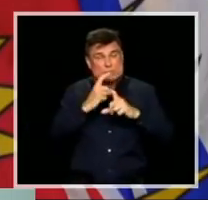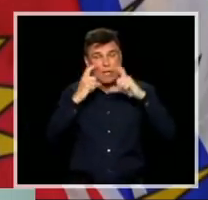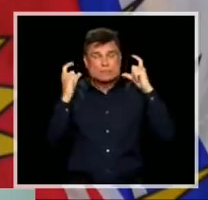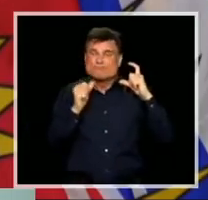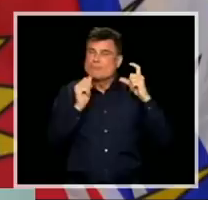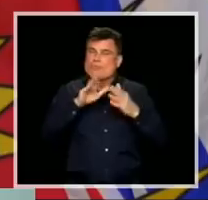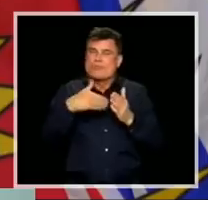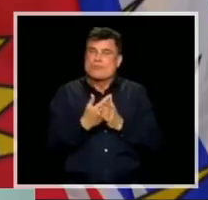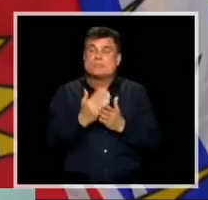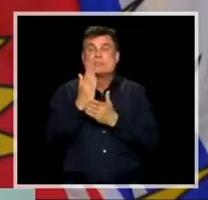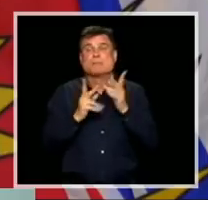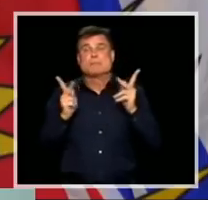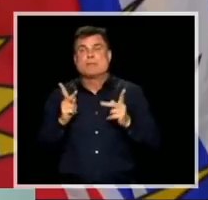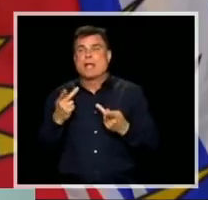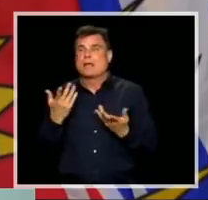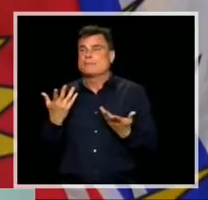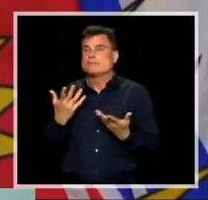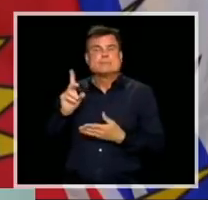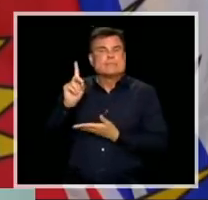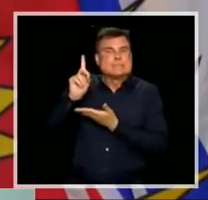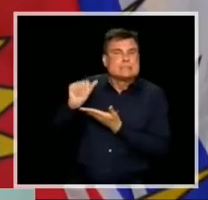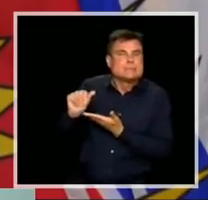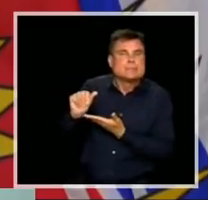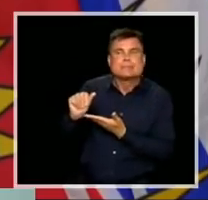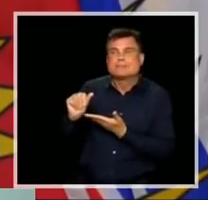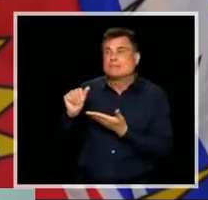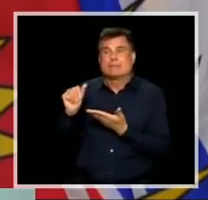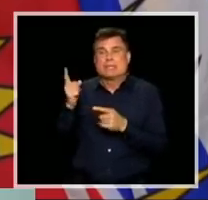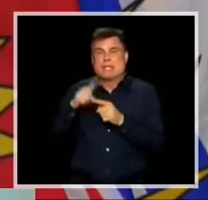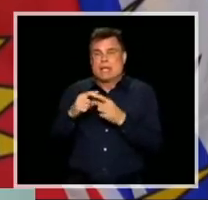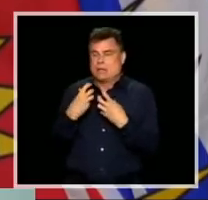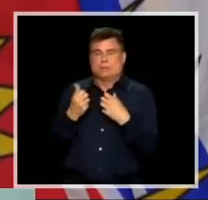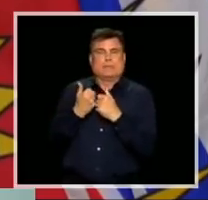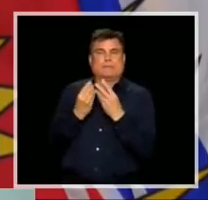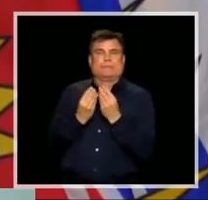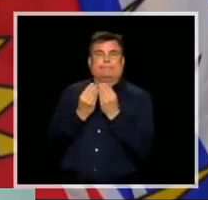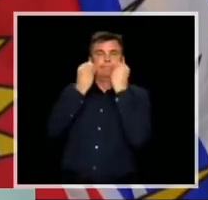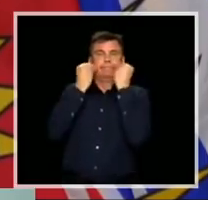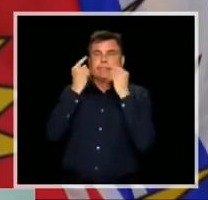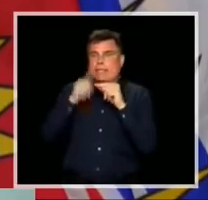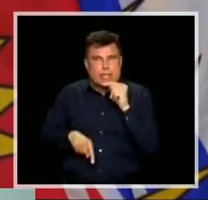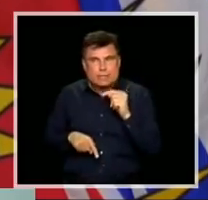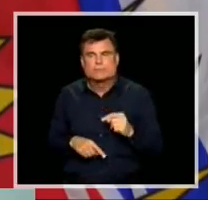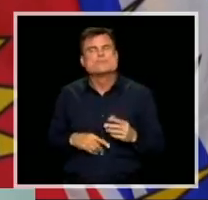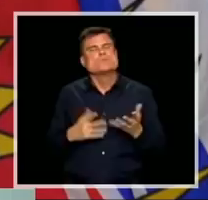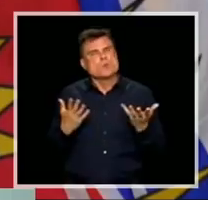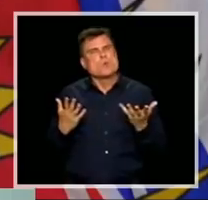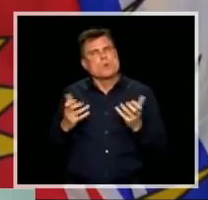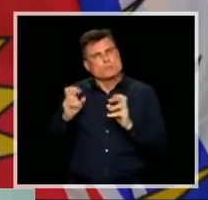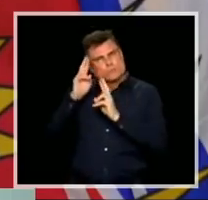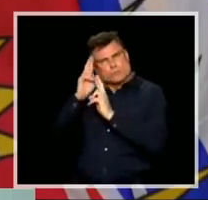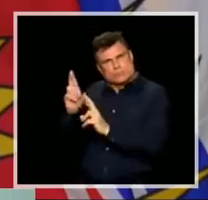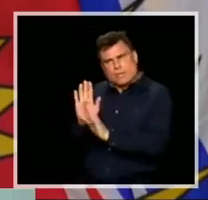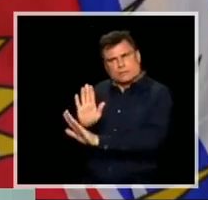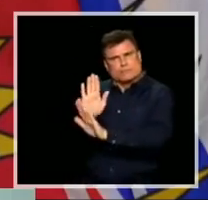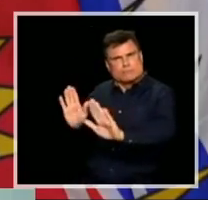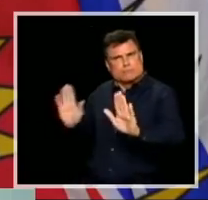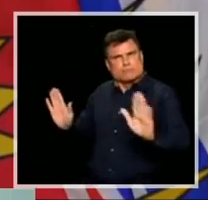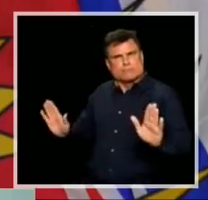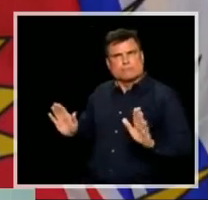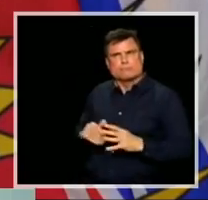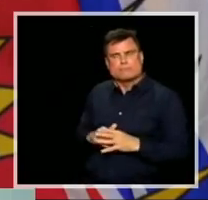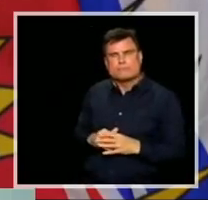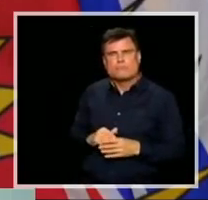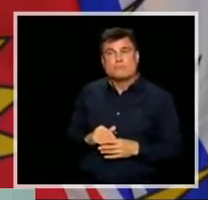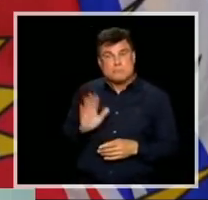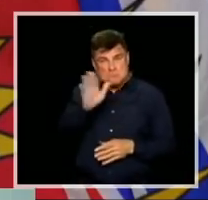Farms that have youth picks or other activities where people can go, is that okay as the bounty is starting